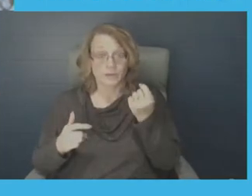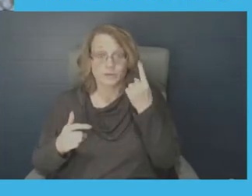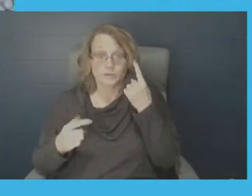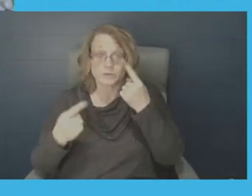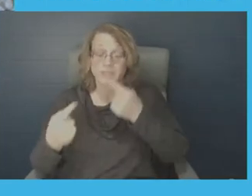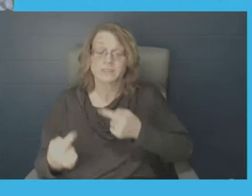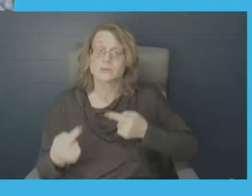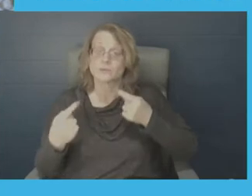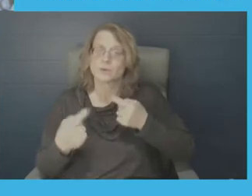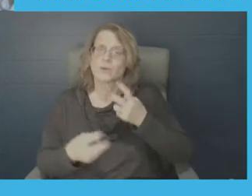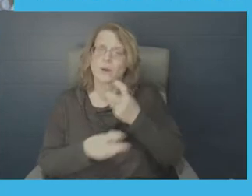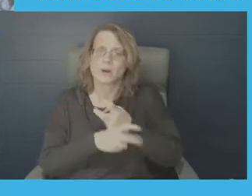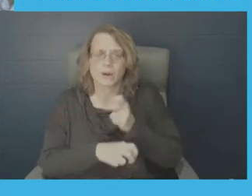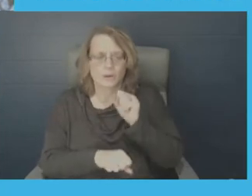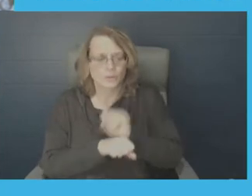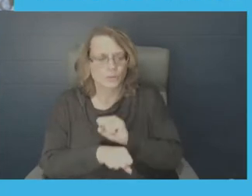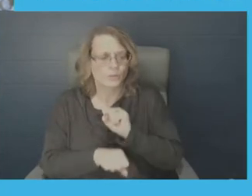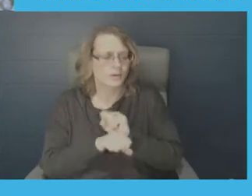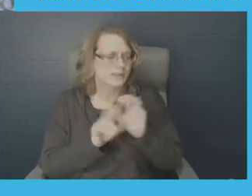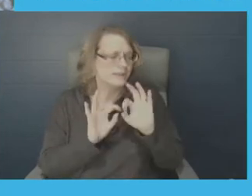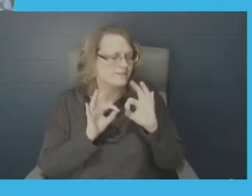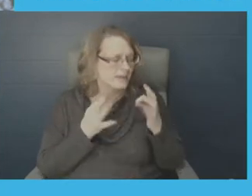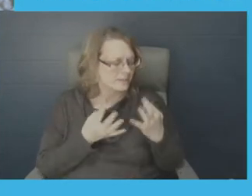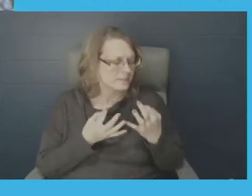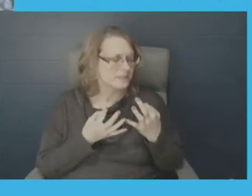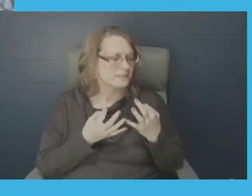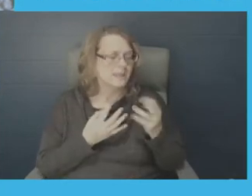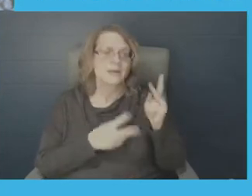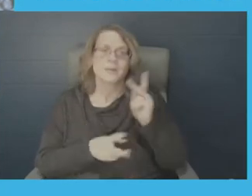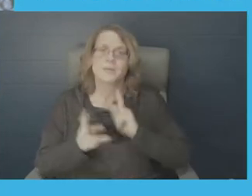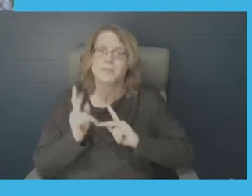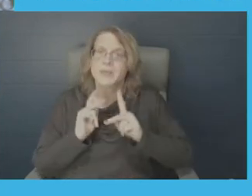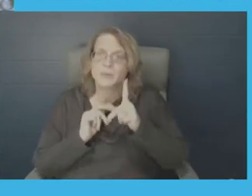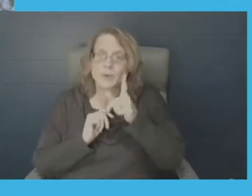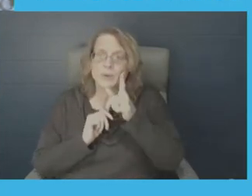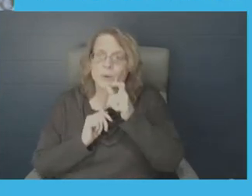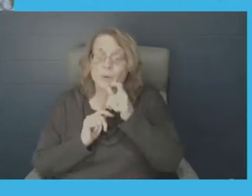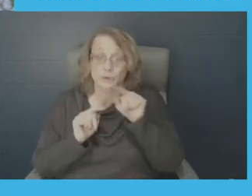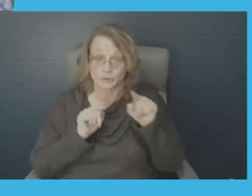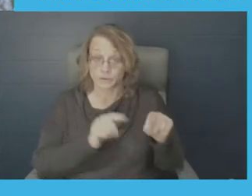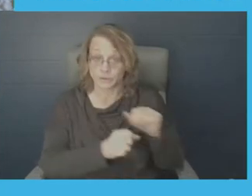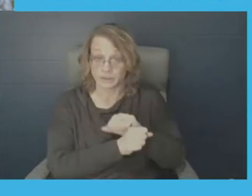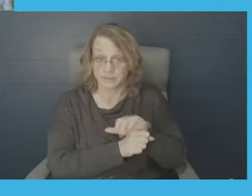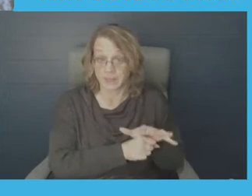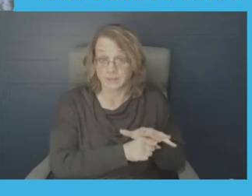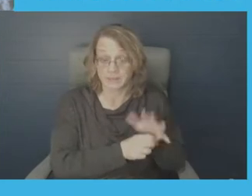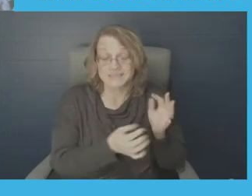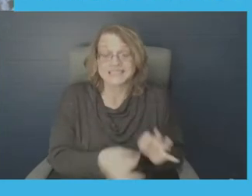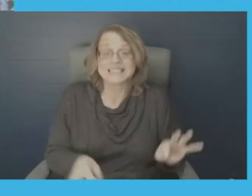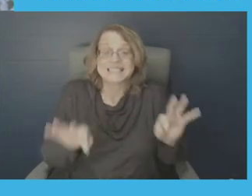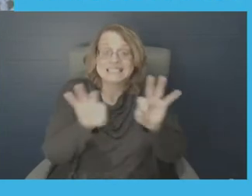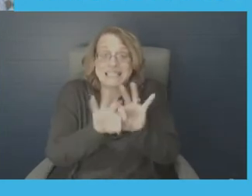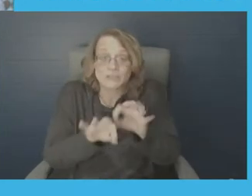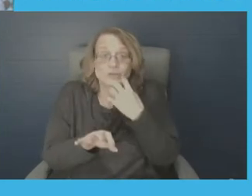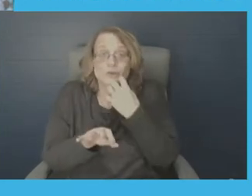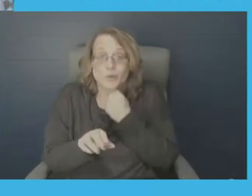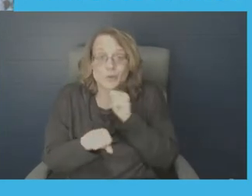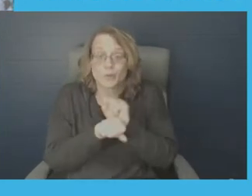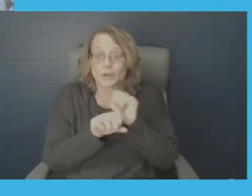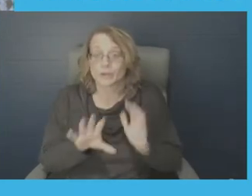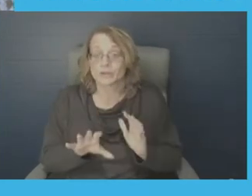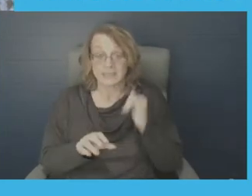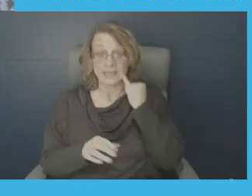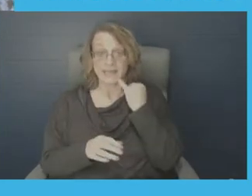deserves a senator who understands the struggles of hardworking families, those folk that we called in the midst